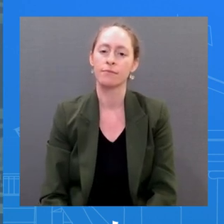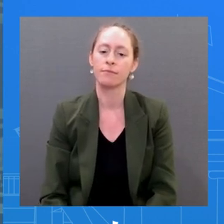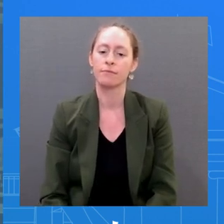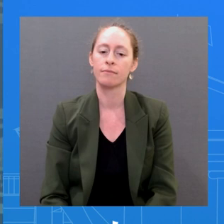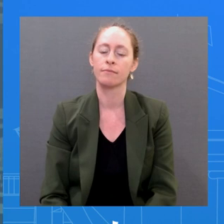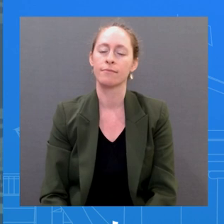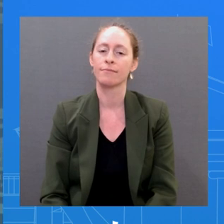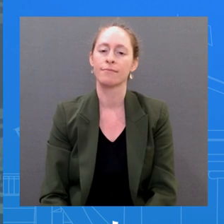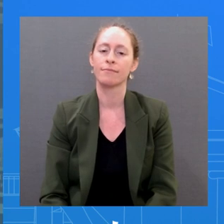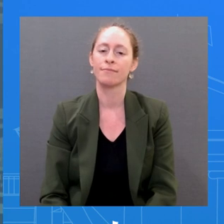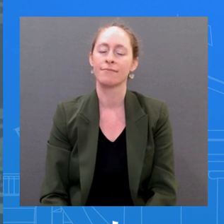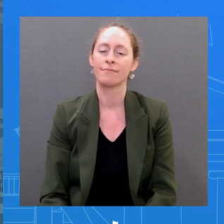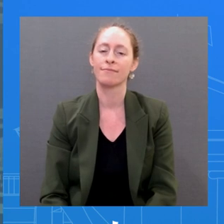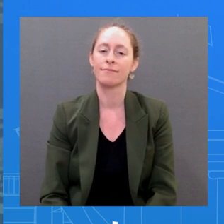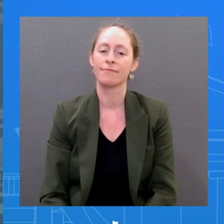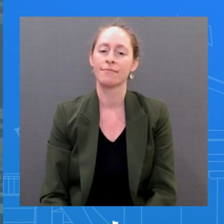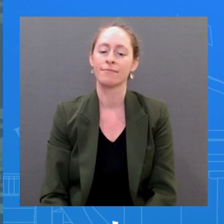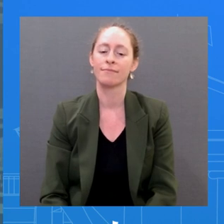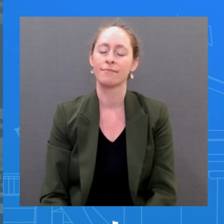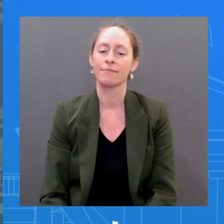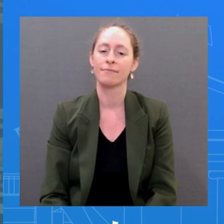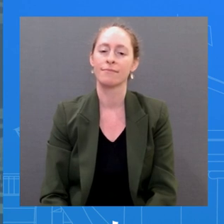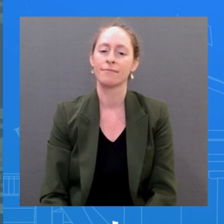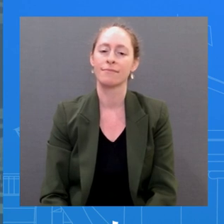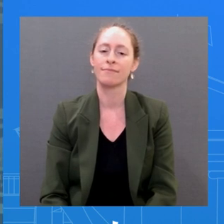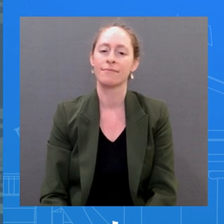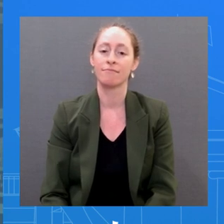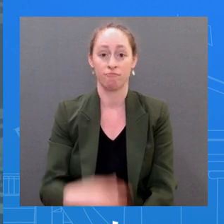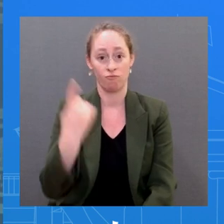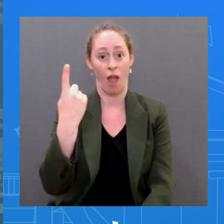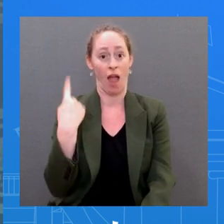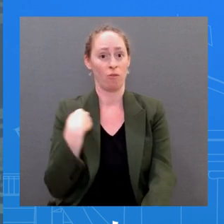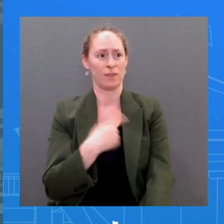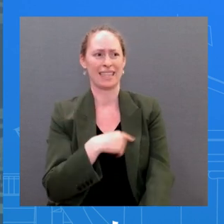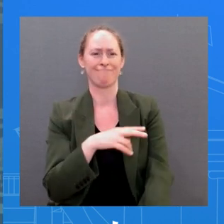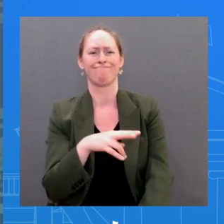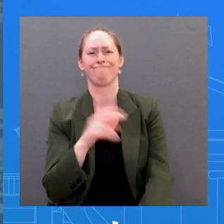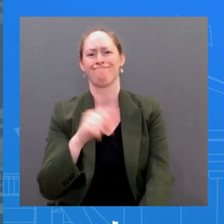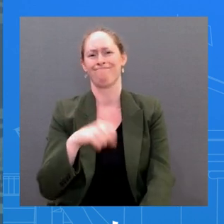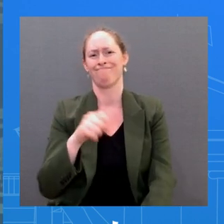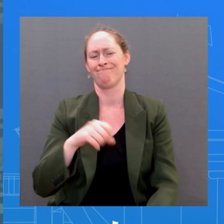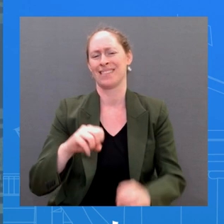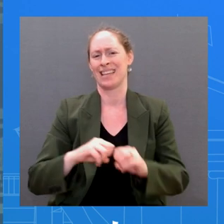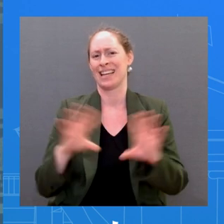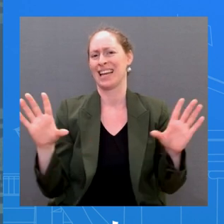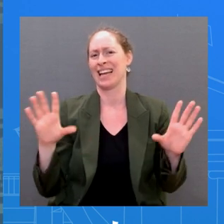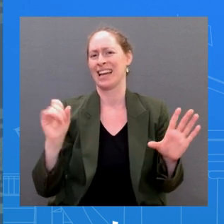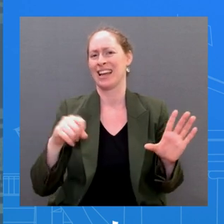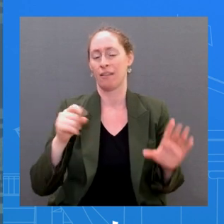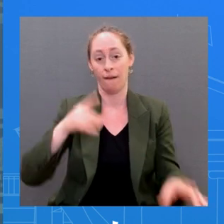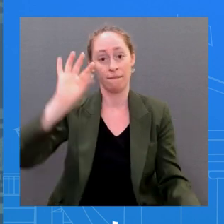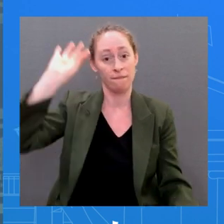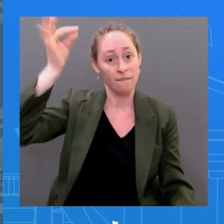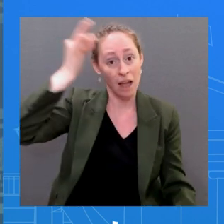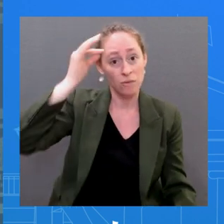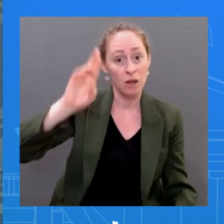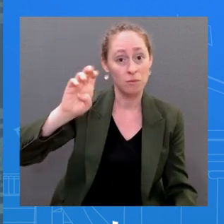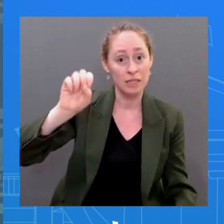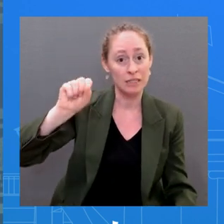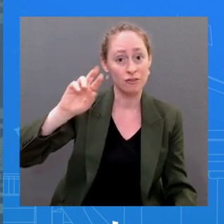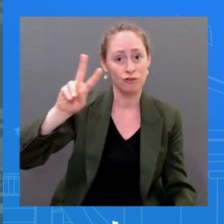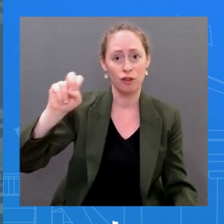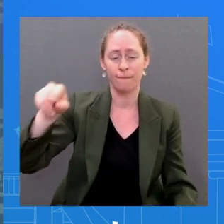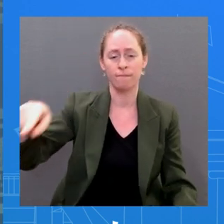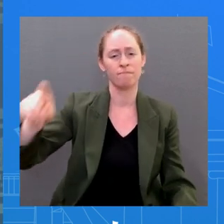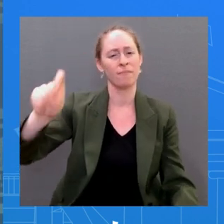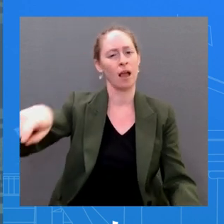things that we have been very clear about is giving the Federal Reserve the independence to deal with inflation, and they are committed